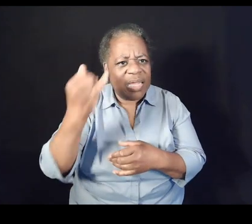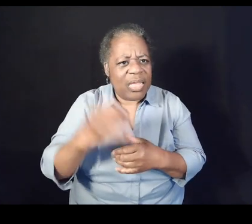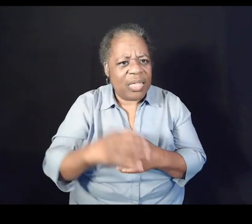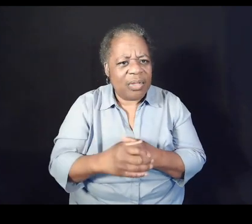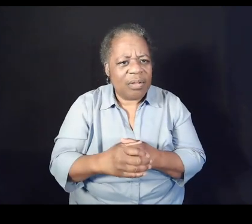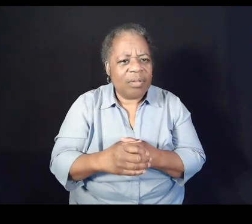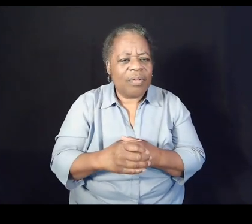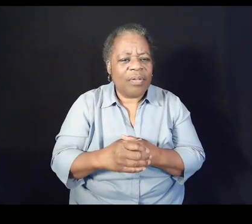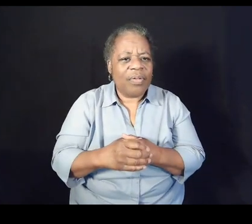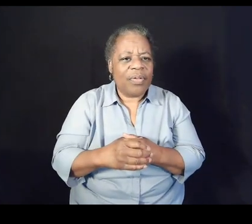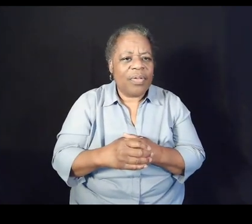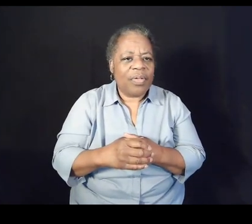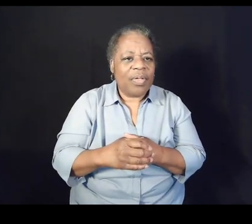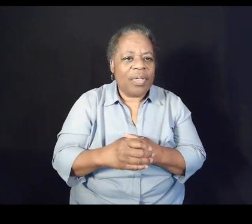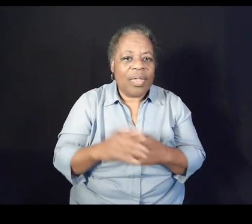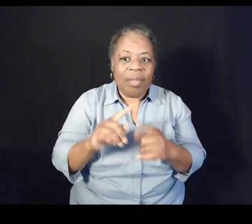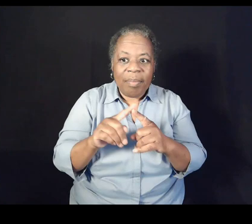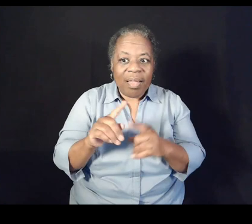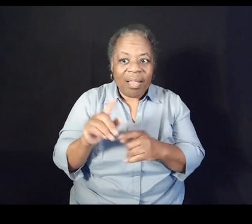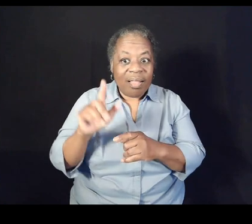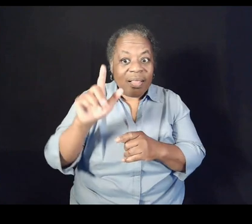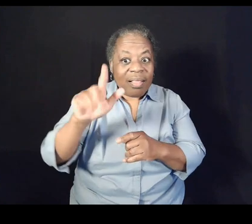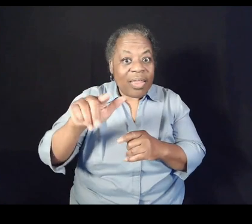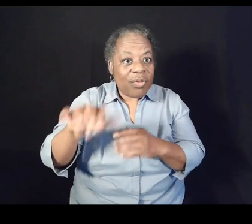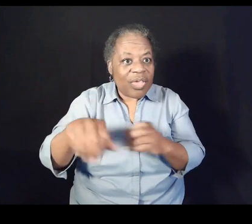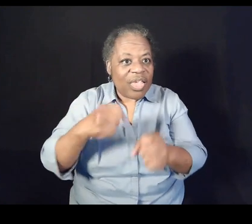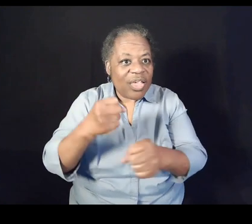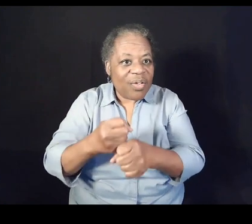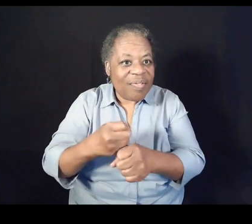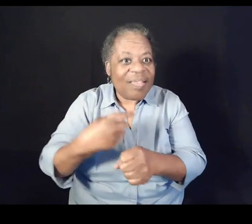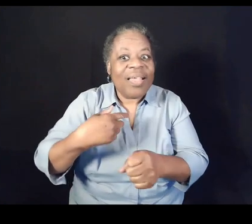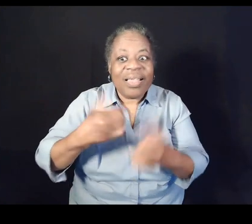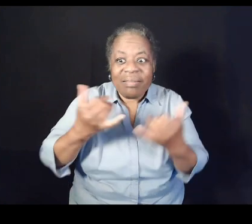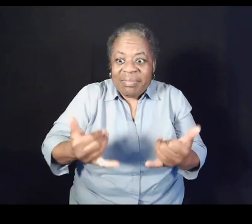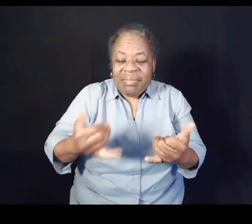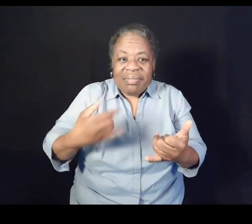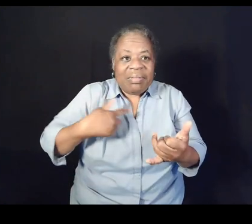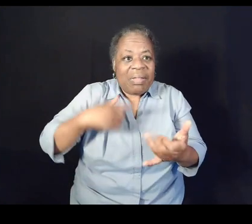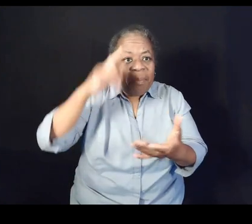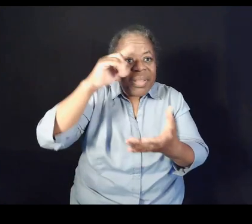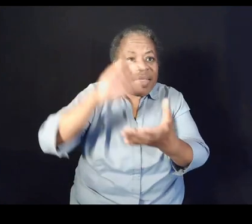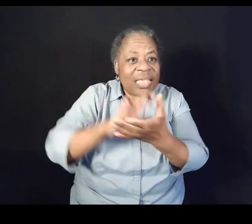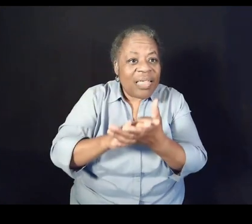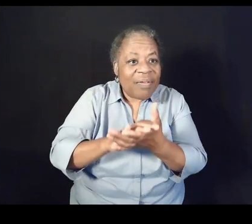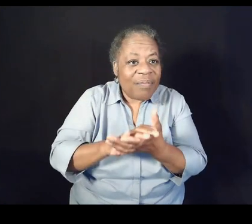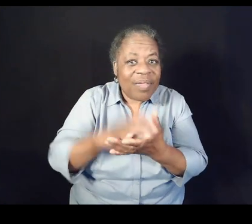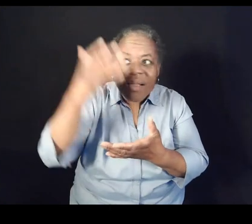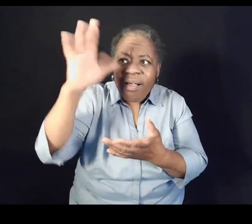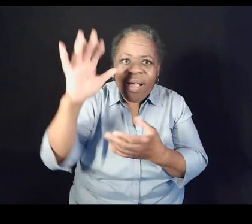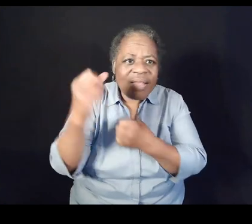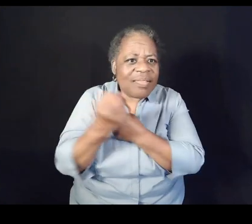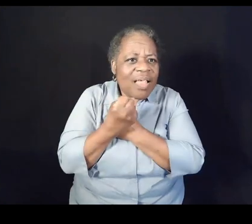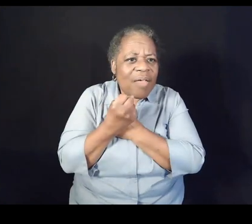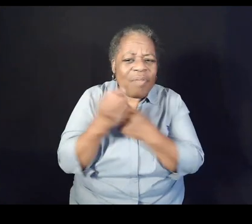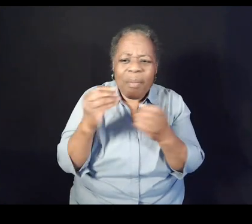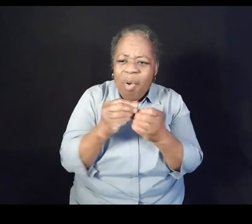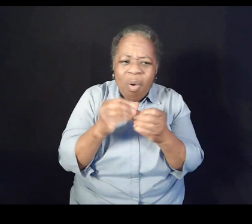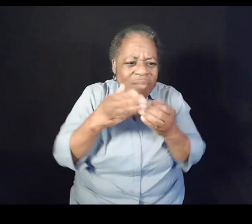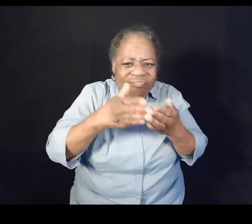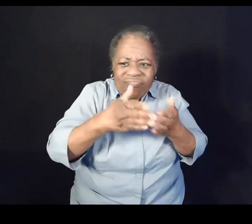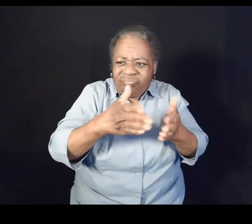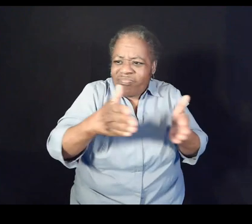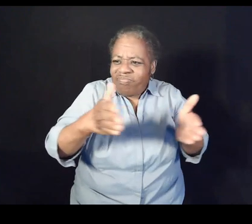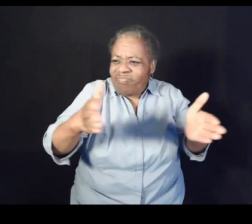In my later years, I have come to believe that God's love is far more expansive, far